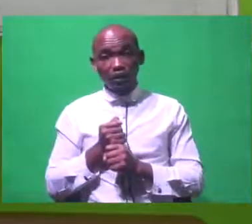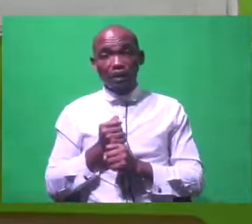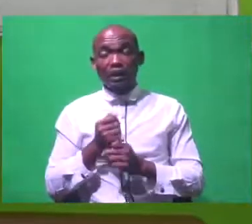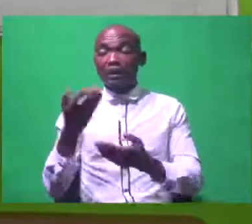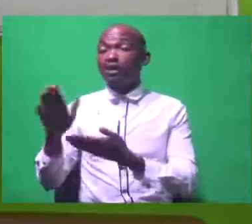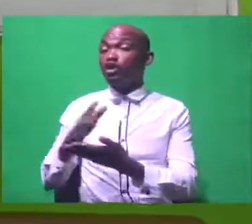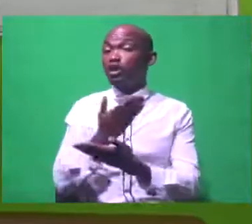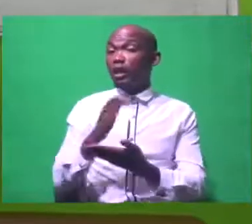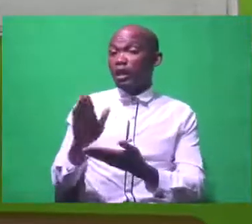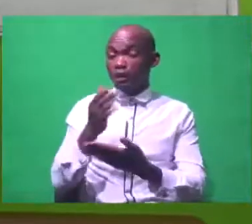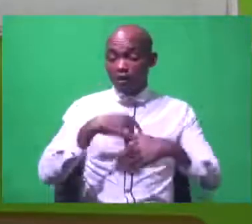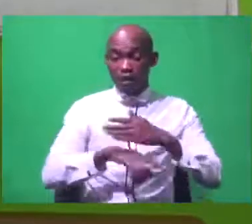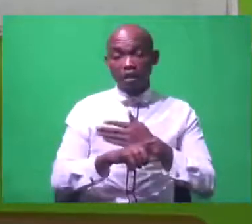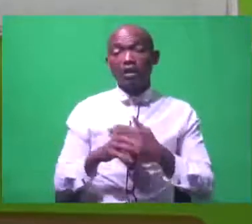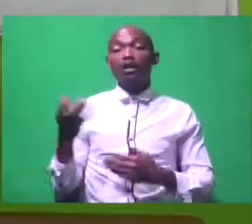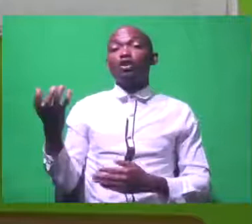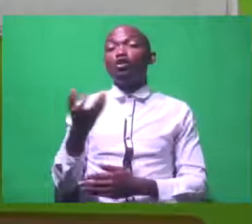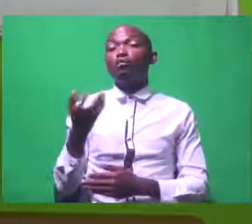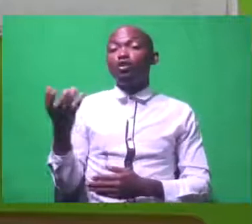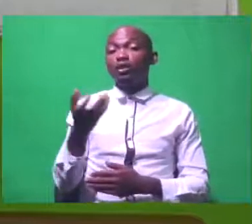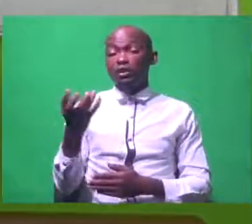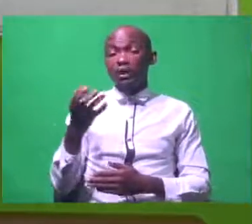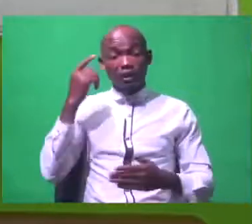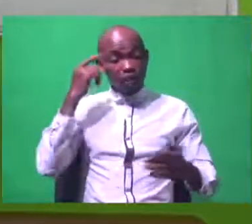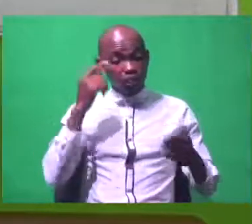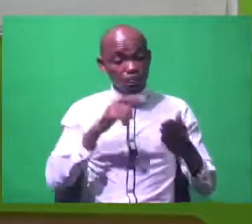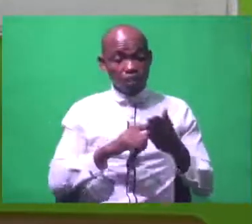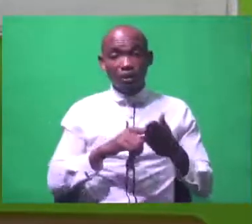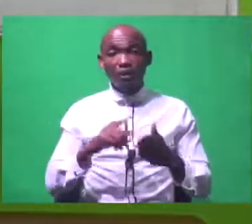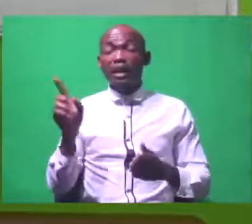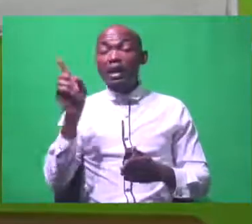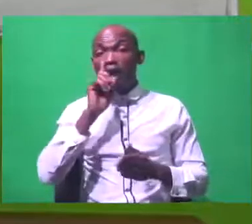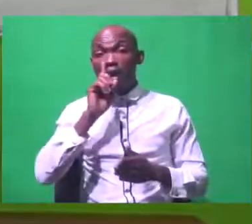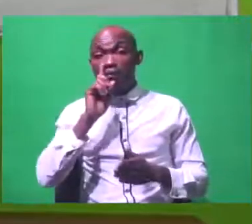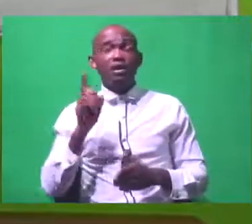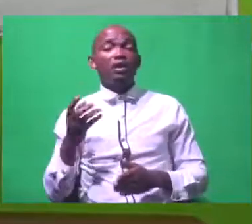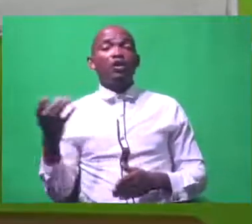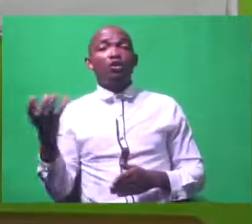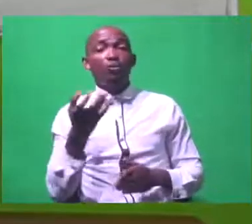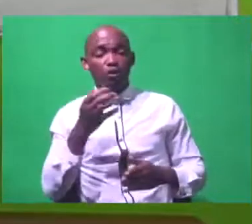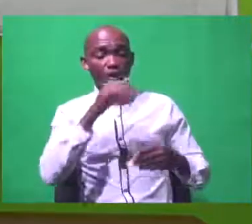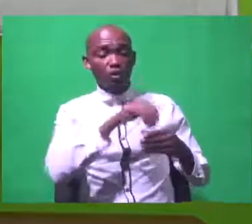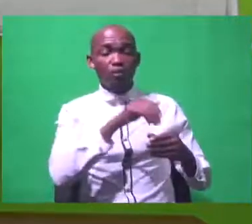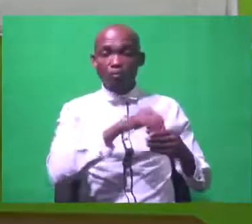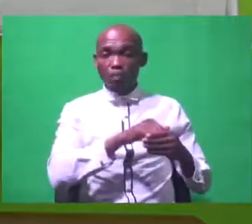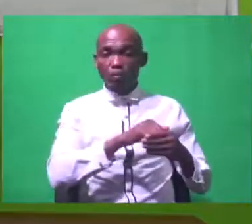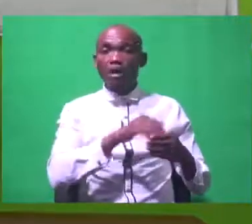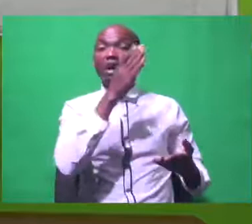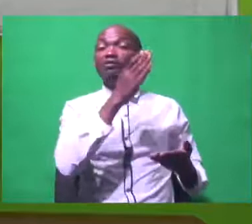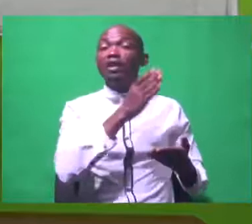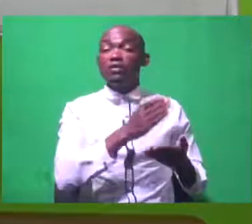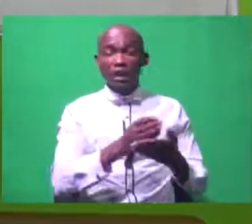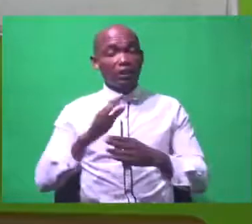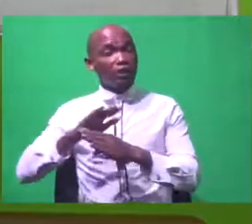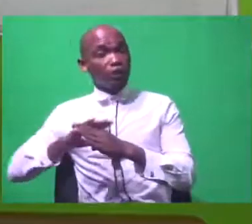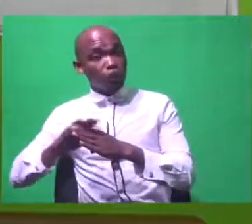community. This means every community member had a right to